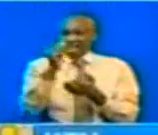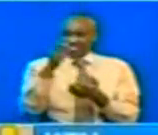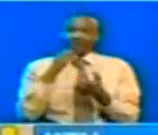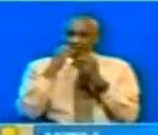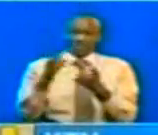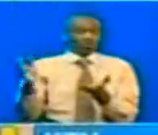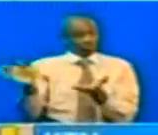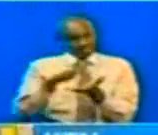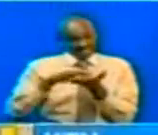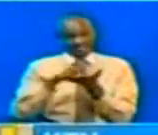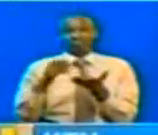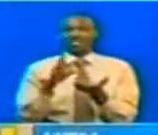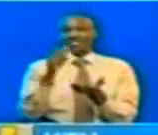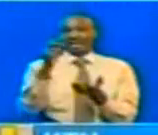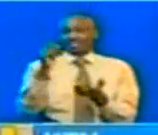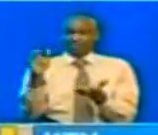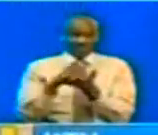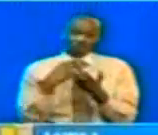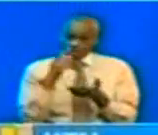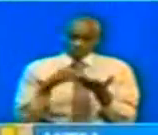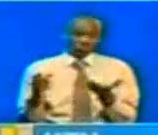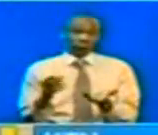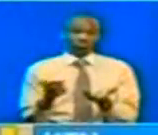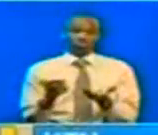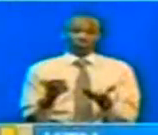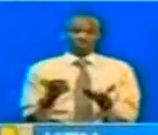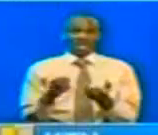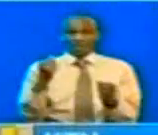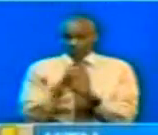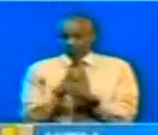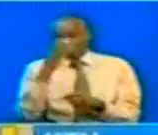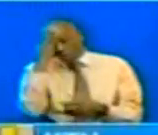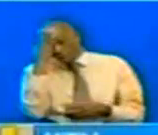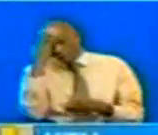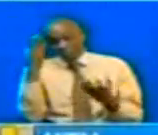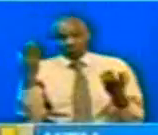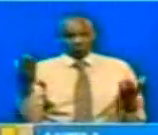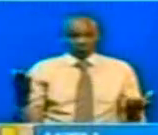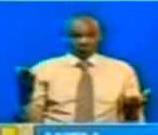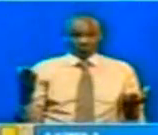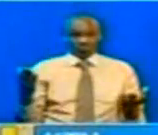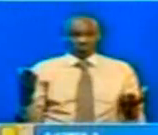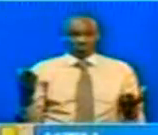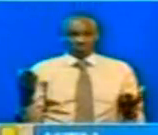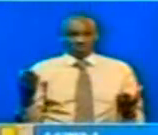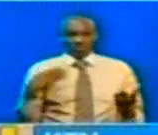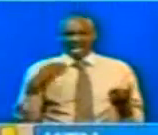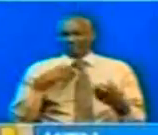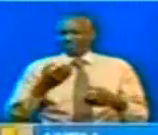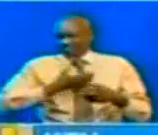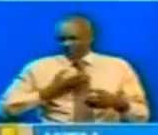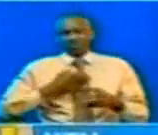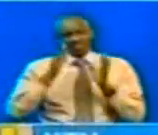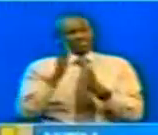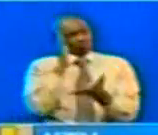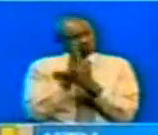not exist. And so we cannot authenticate whether they have really bona fide civil servants.